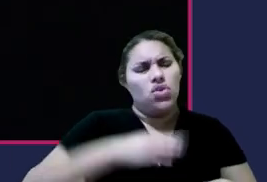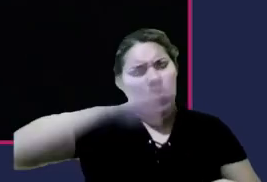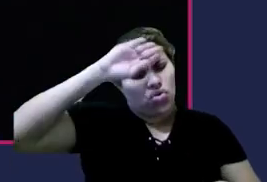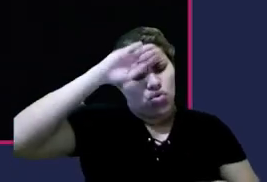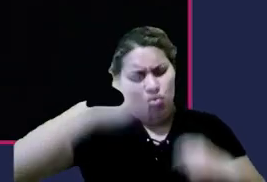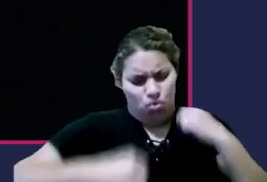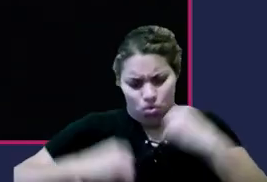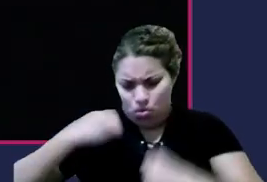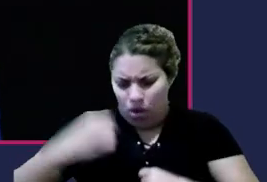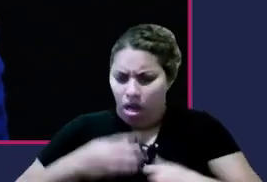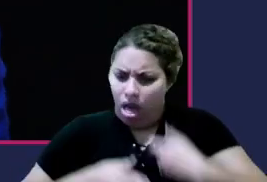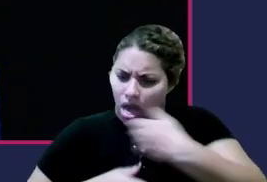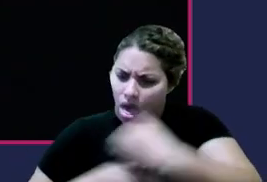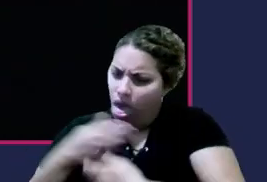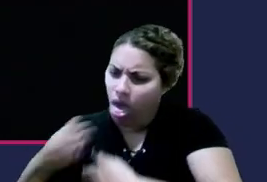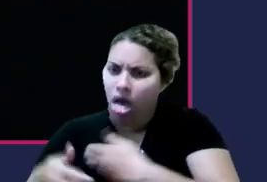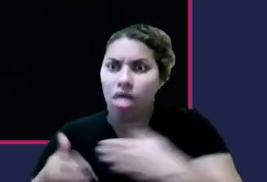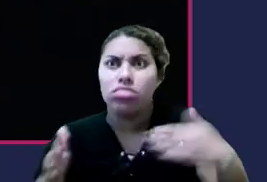And